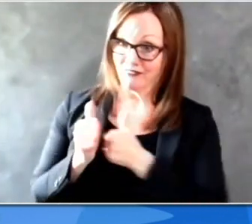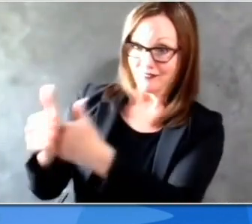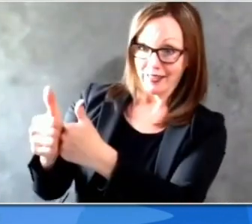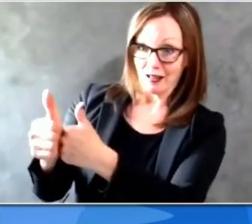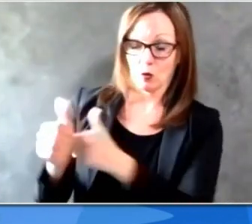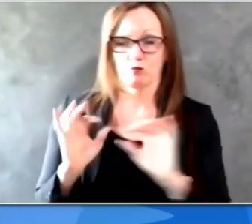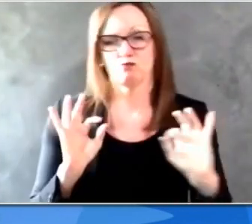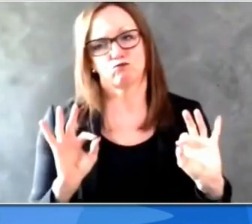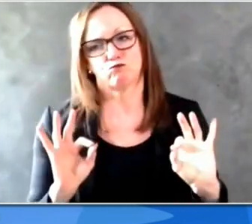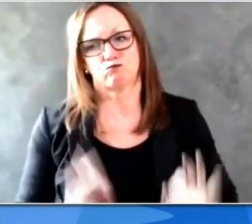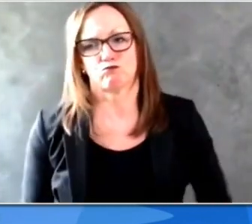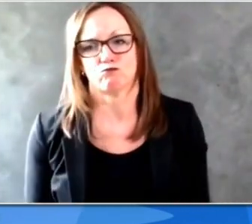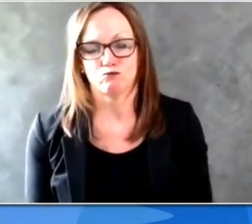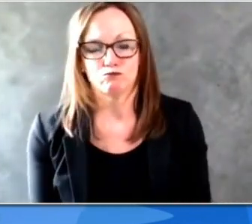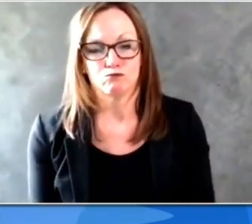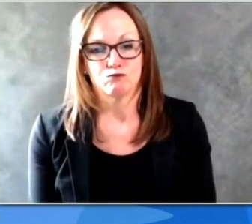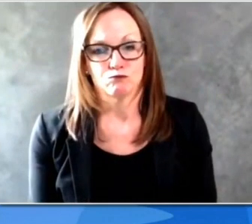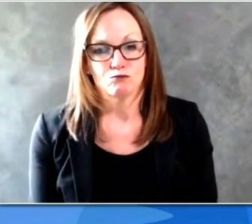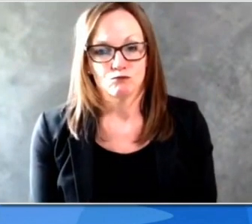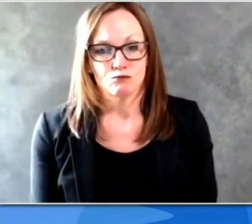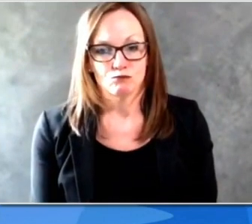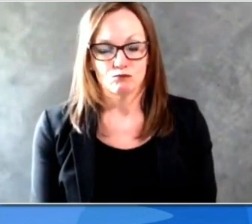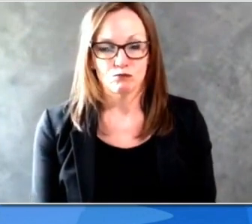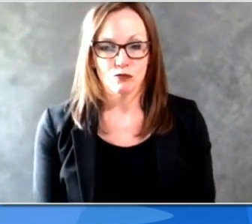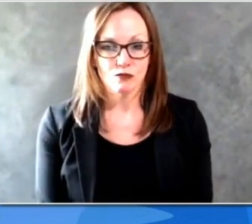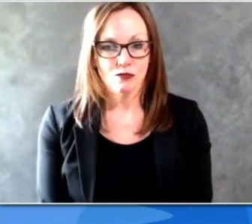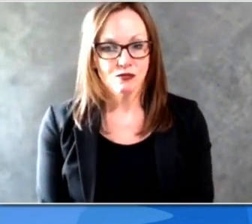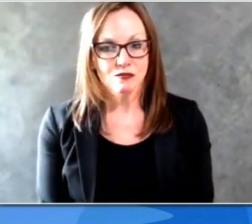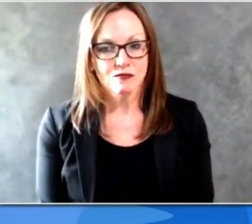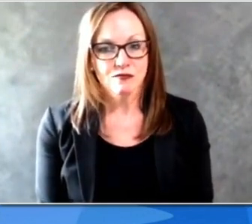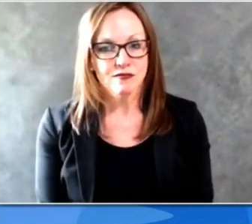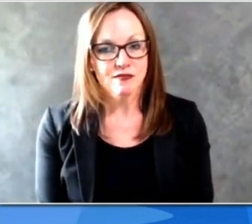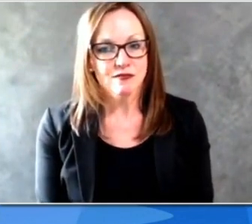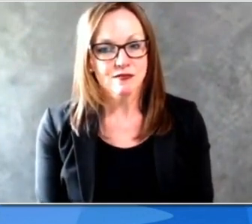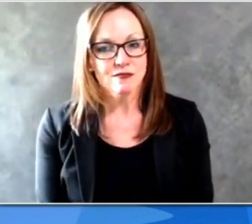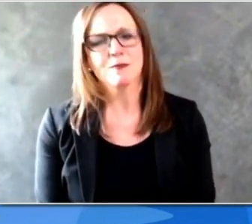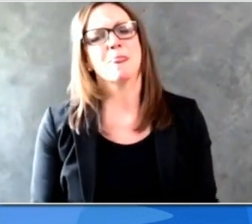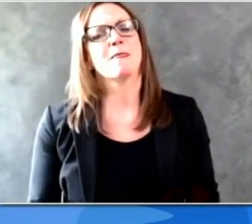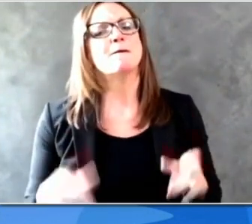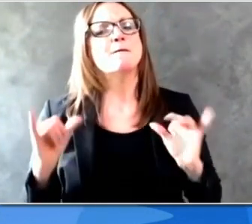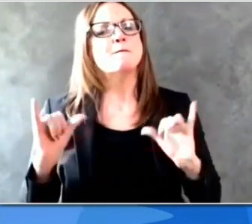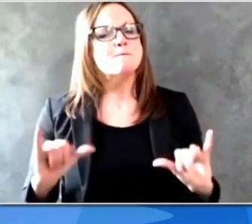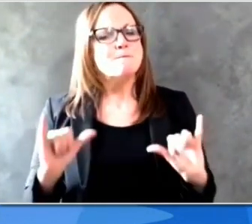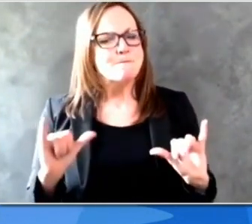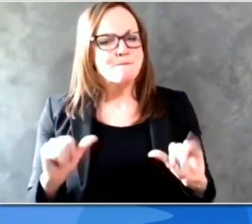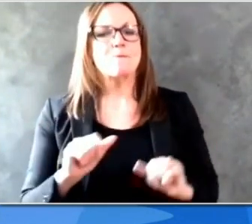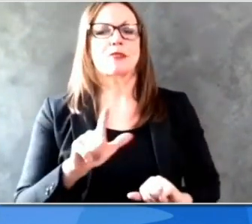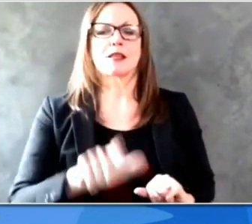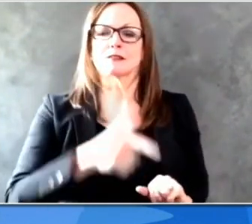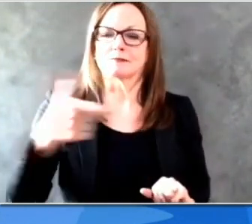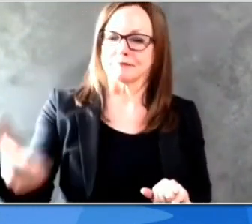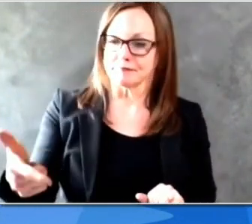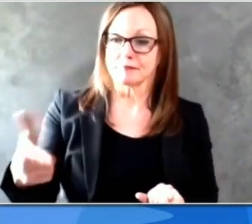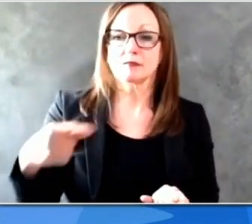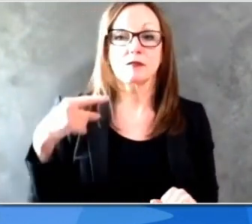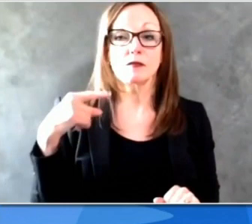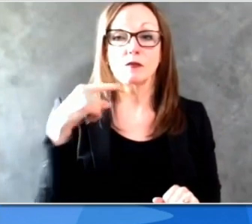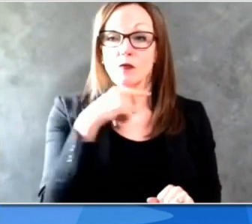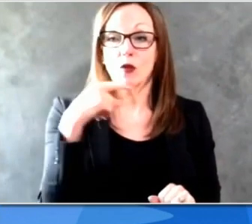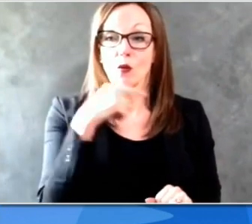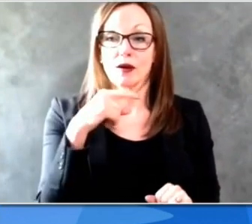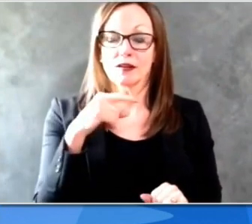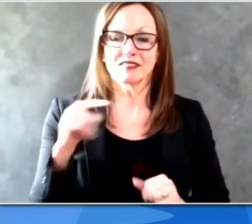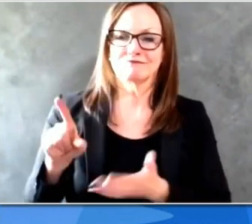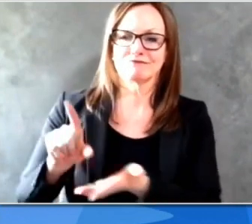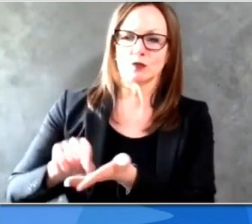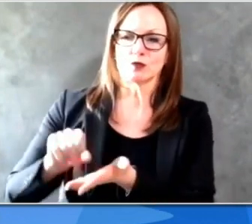tests. Mm-hmm. And I'm wondering how many health departments in the state are experiencing a backlog like that of processing mm-hmm. negative tests and how that's affecting the